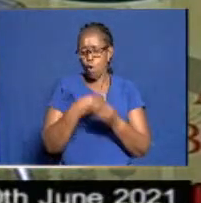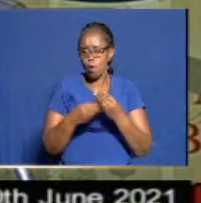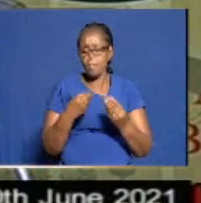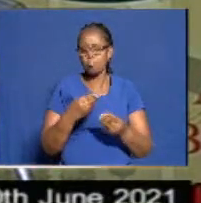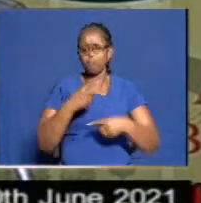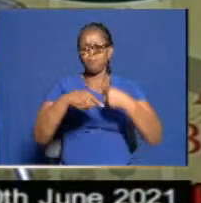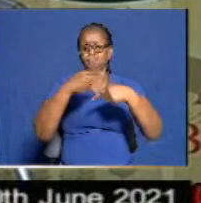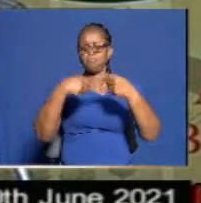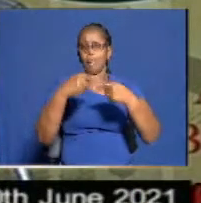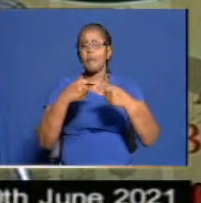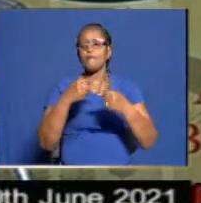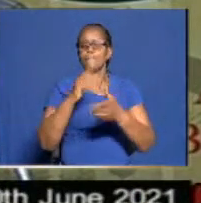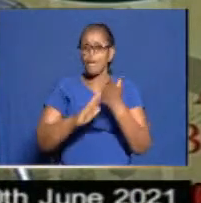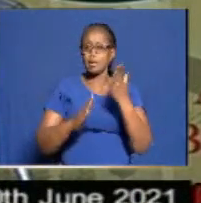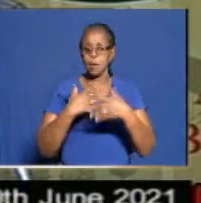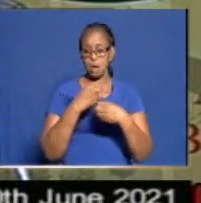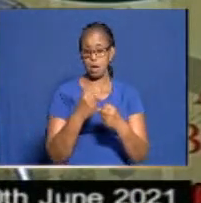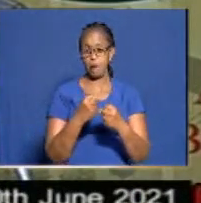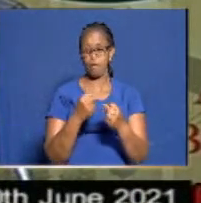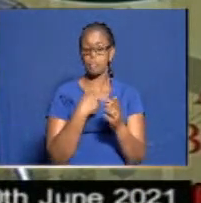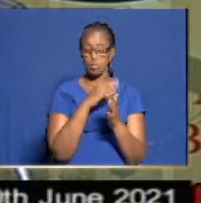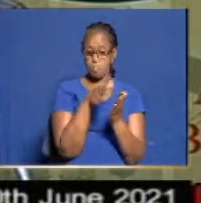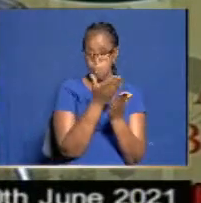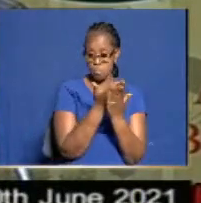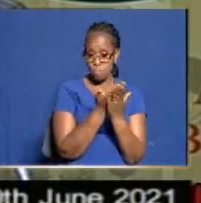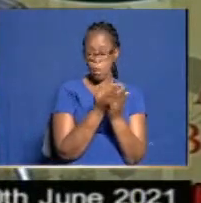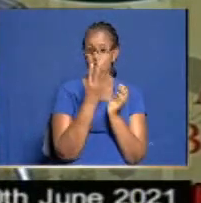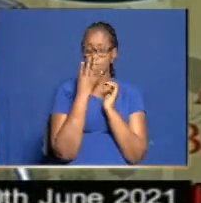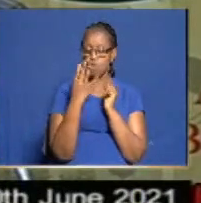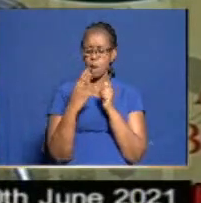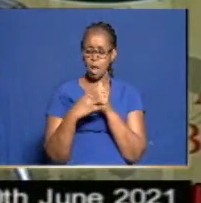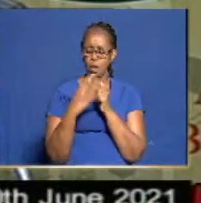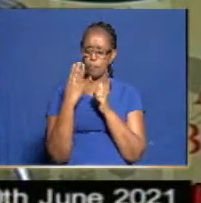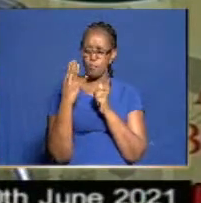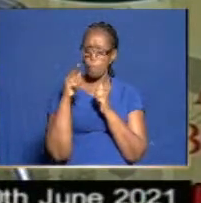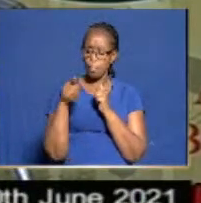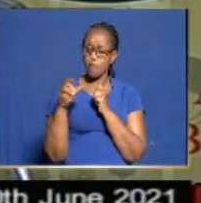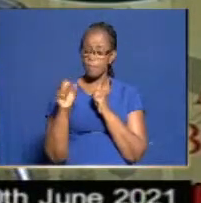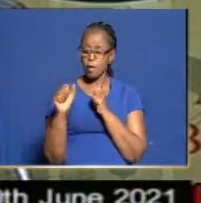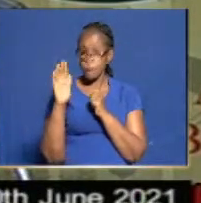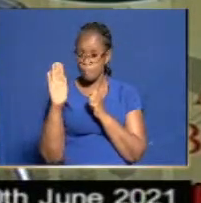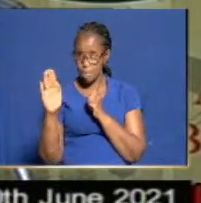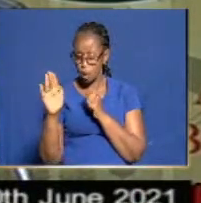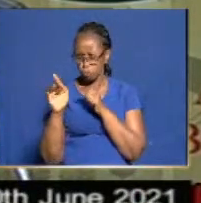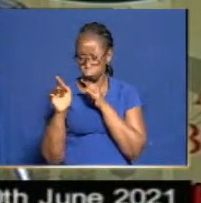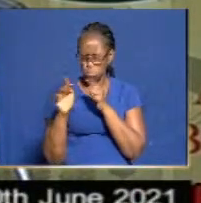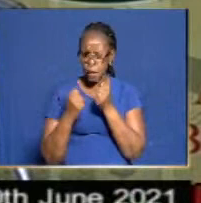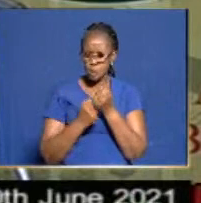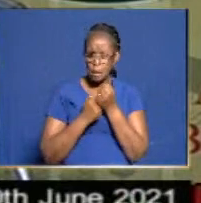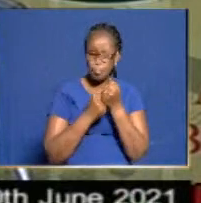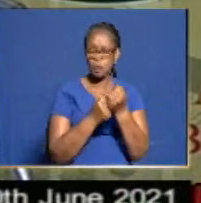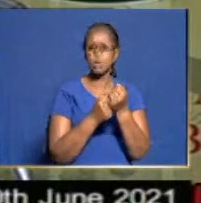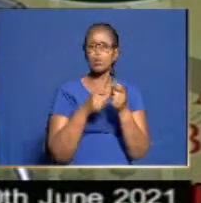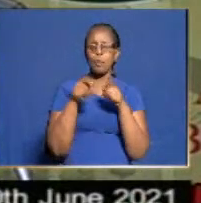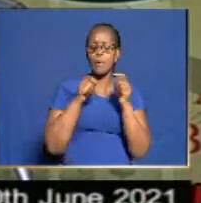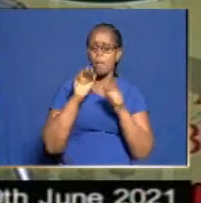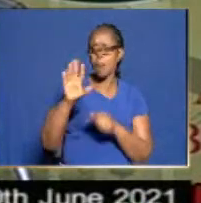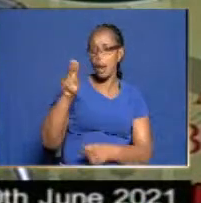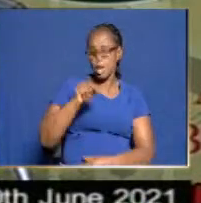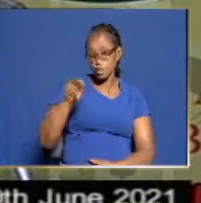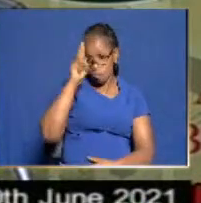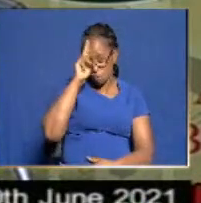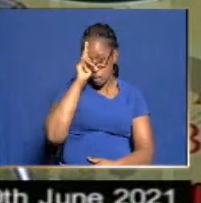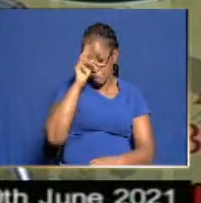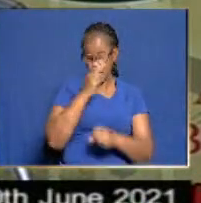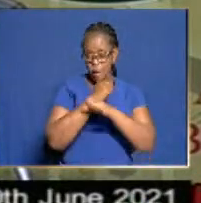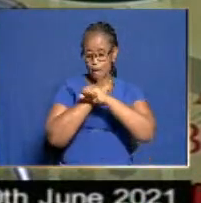regard, I have proposed an allocation of KSH 294.5 billion to support operation of the National Police, Defense, and